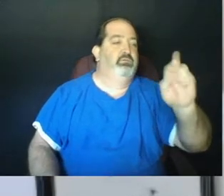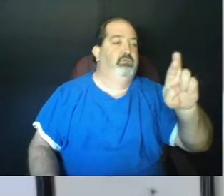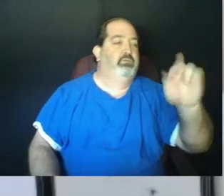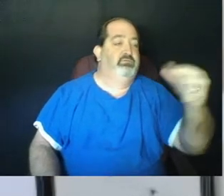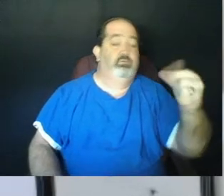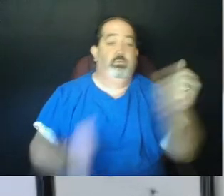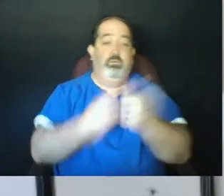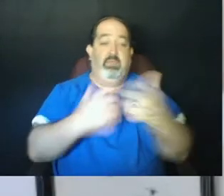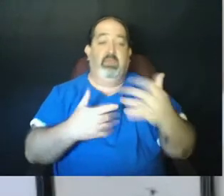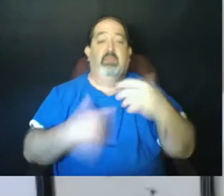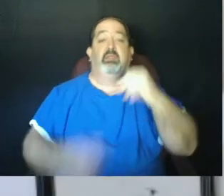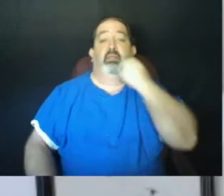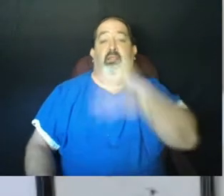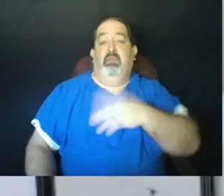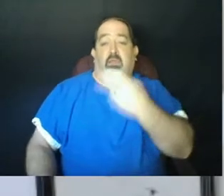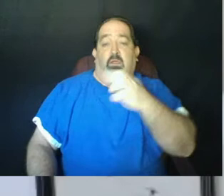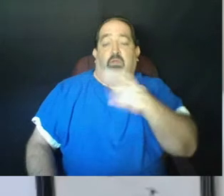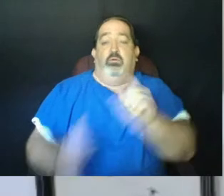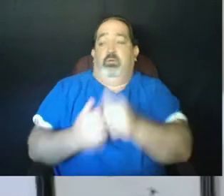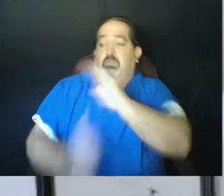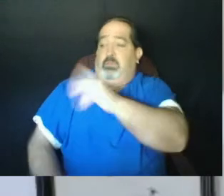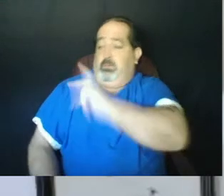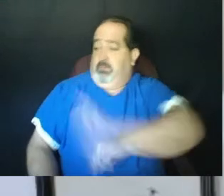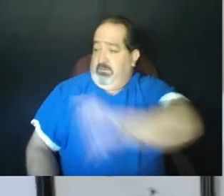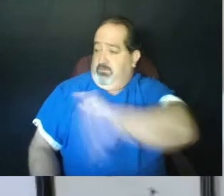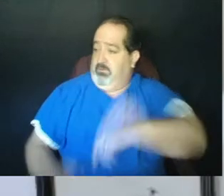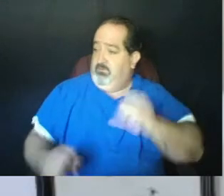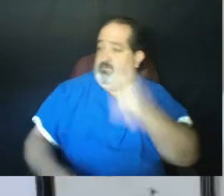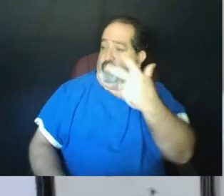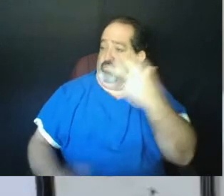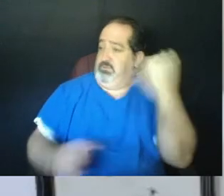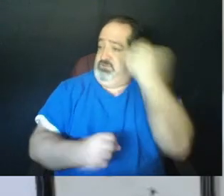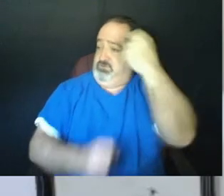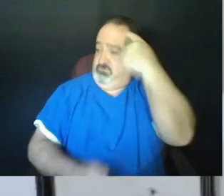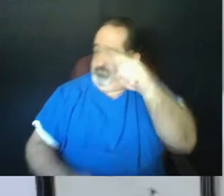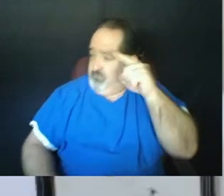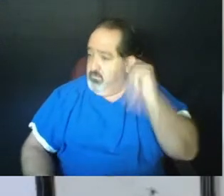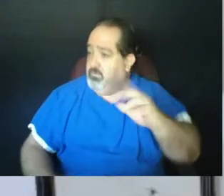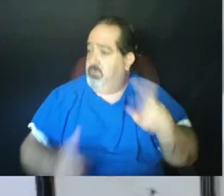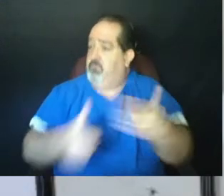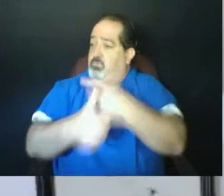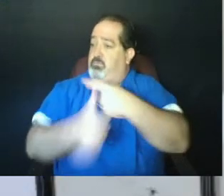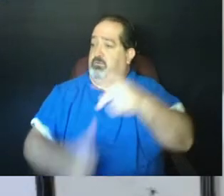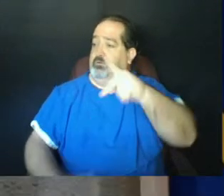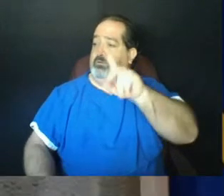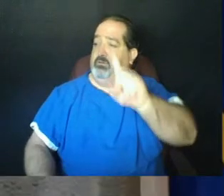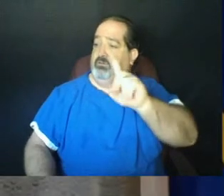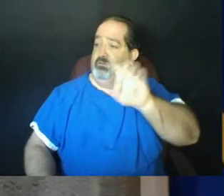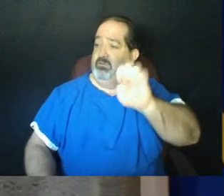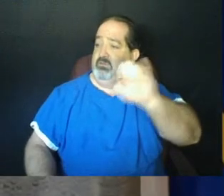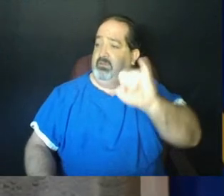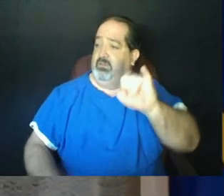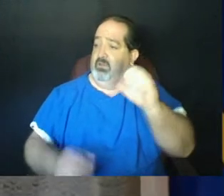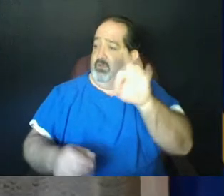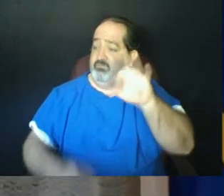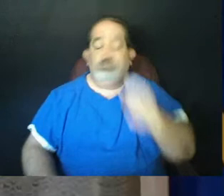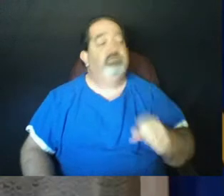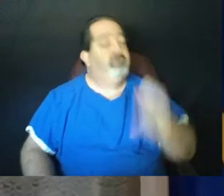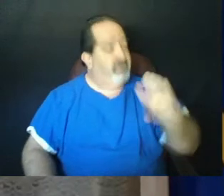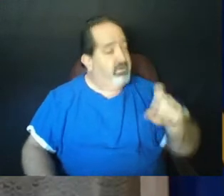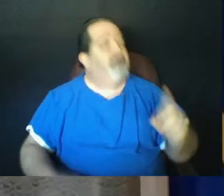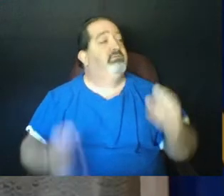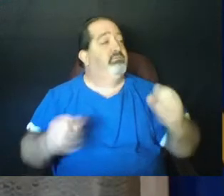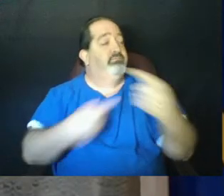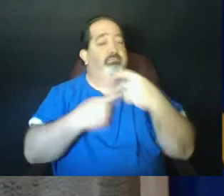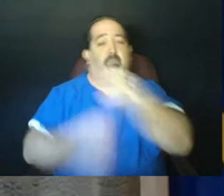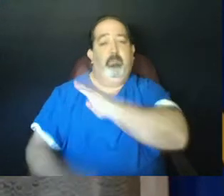said, Lady Harold, with their Majesty's permission, can we have 3 cheers for our premier DEI officer? For the Premier DEI